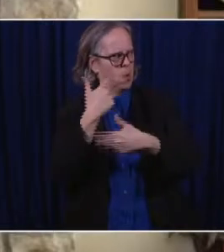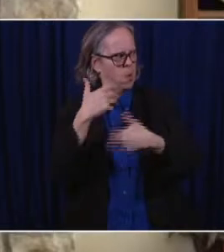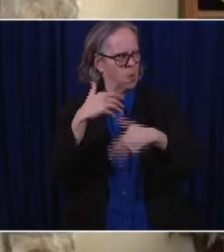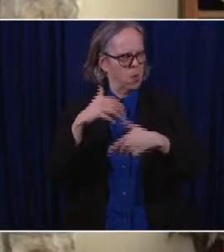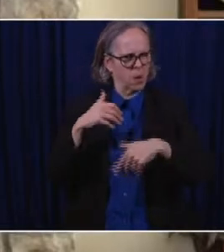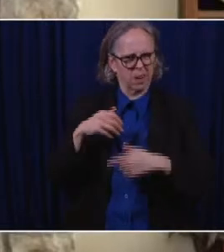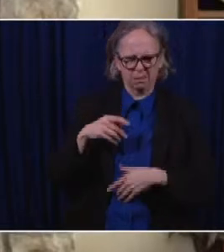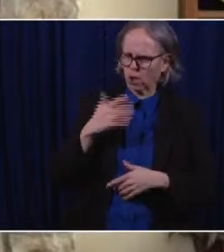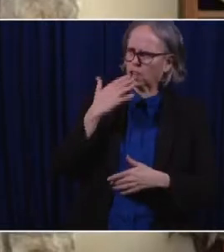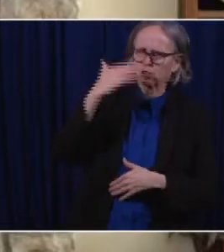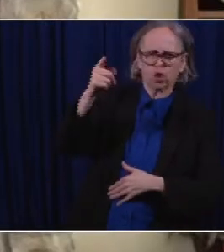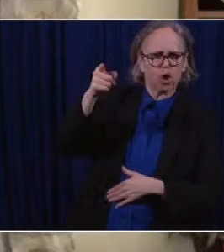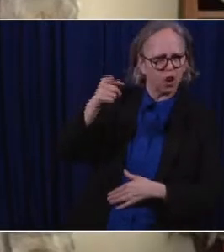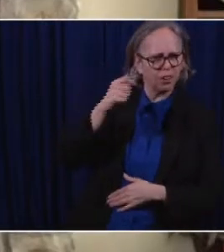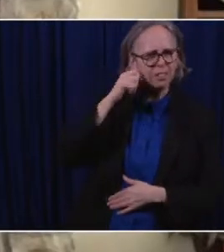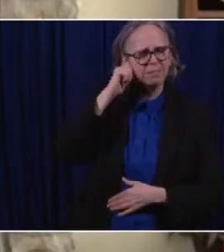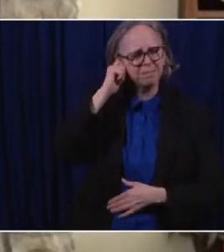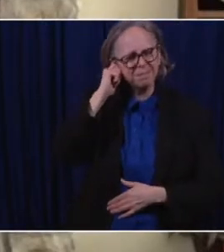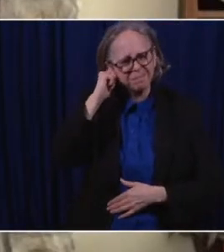move. So,